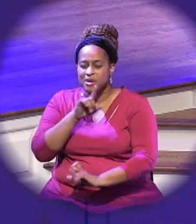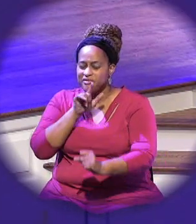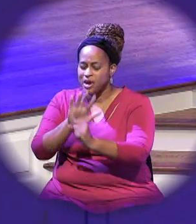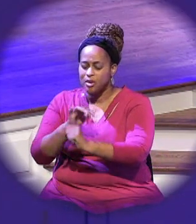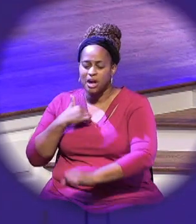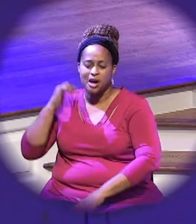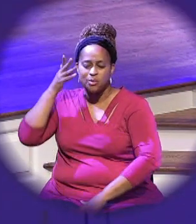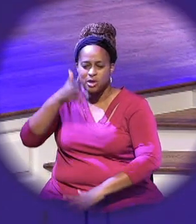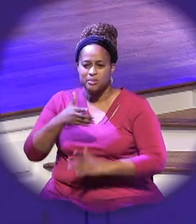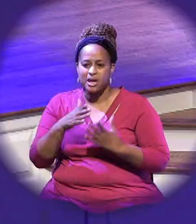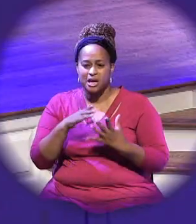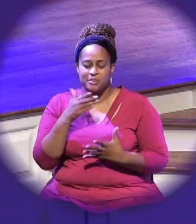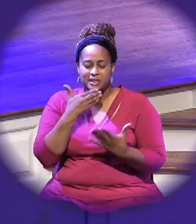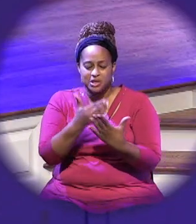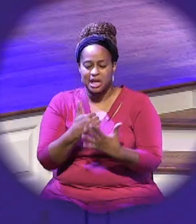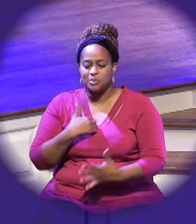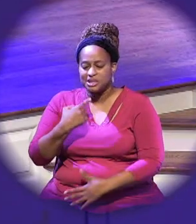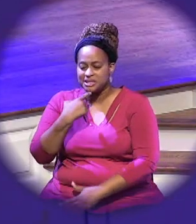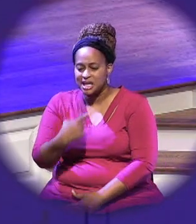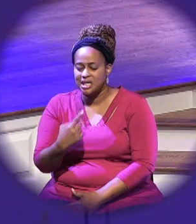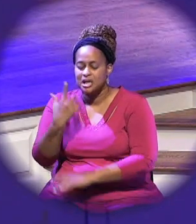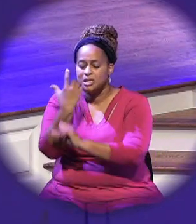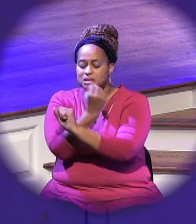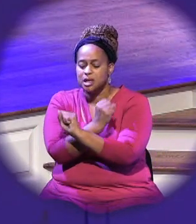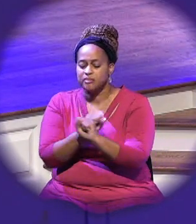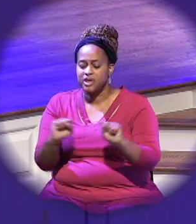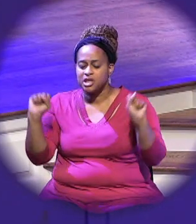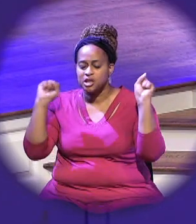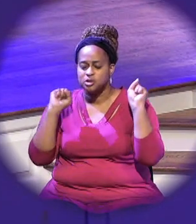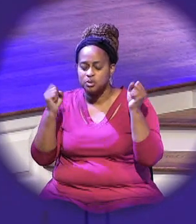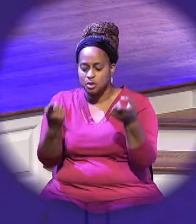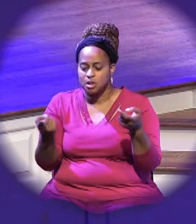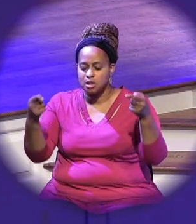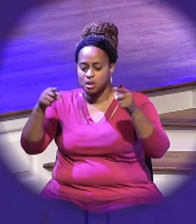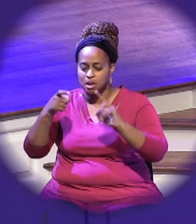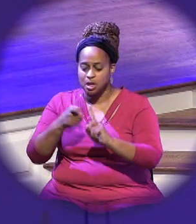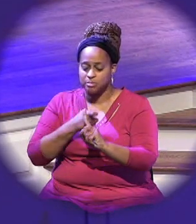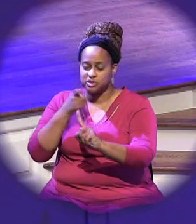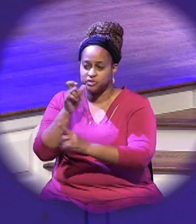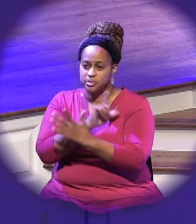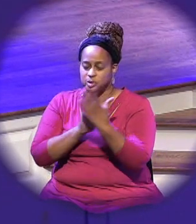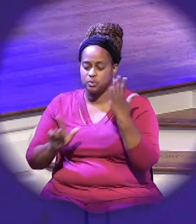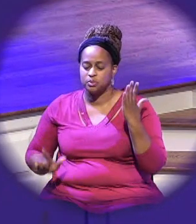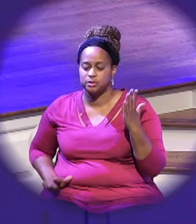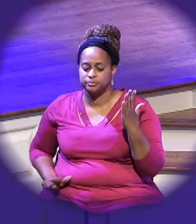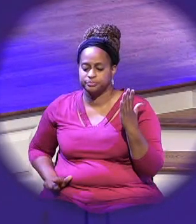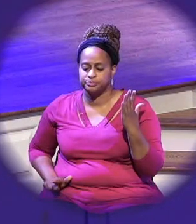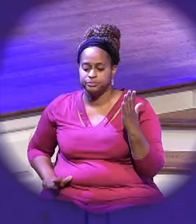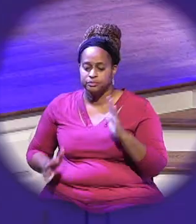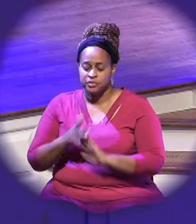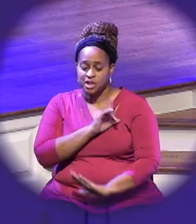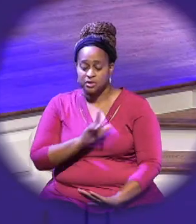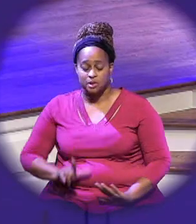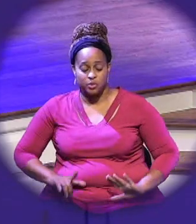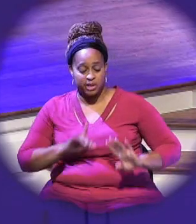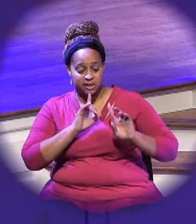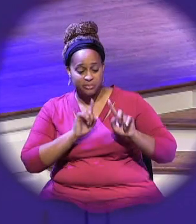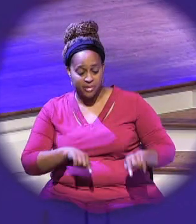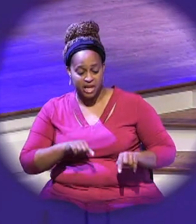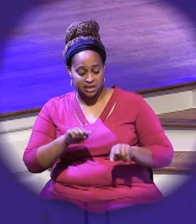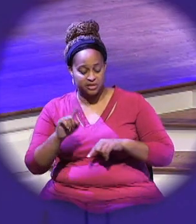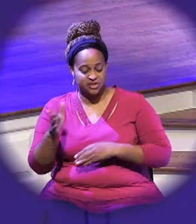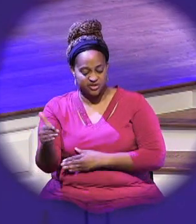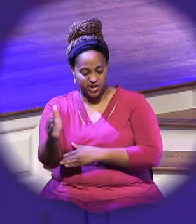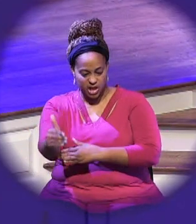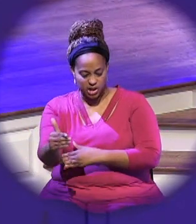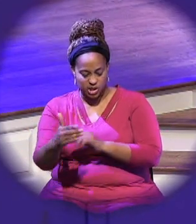make good. I will say, salvation comes from the Lord." And the Lord commanded the fish,